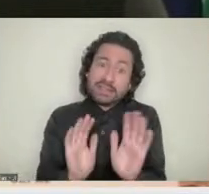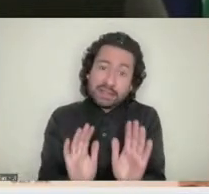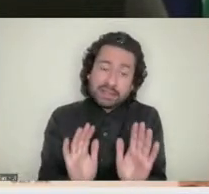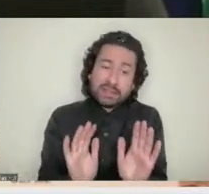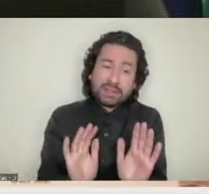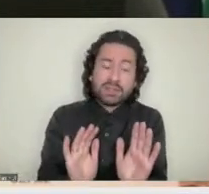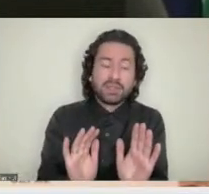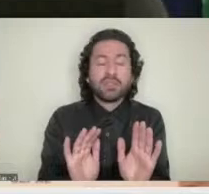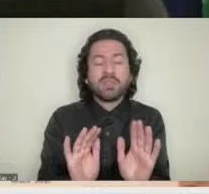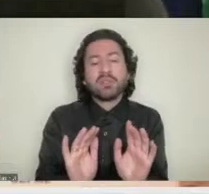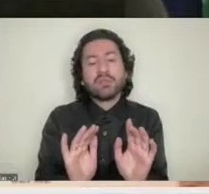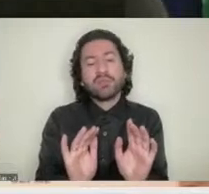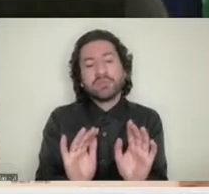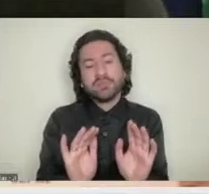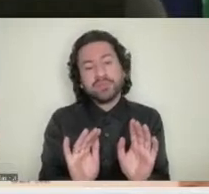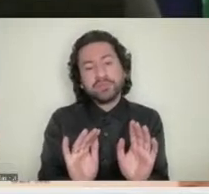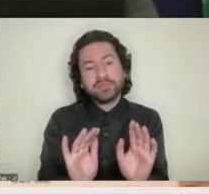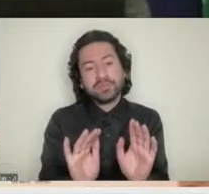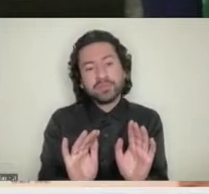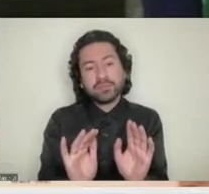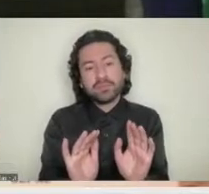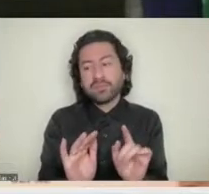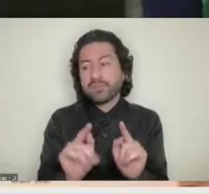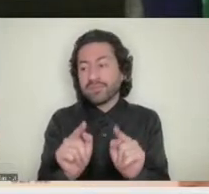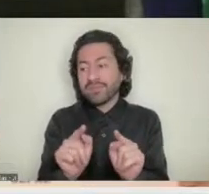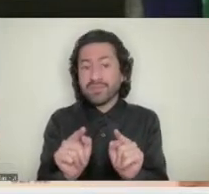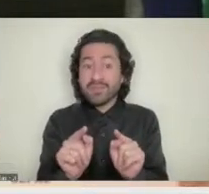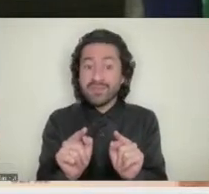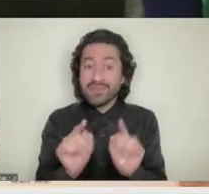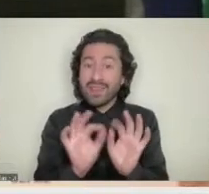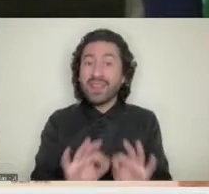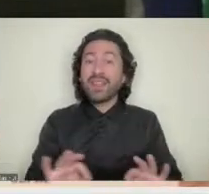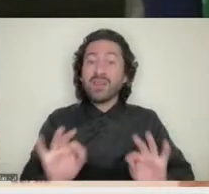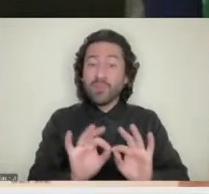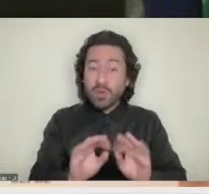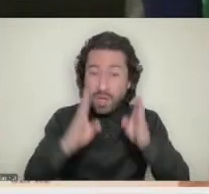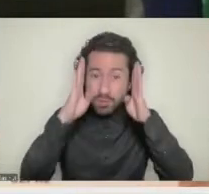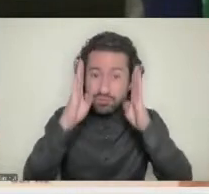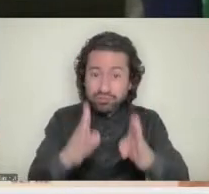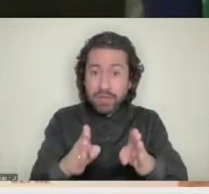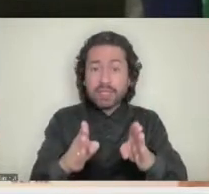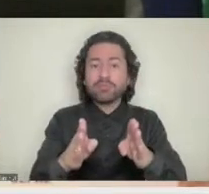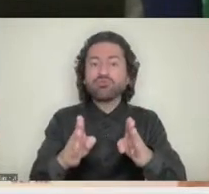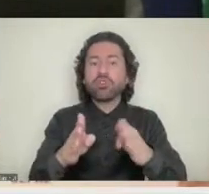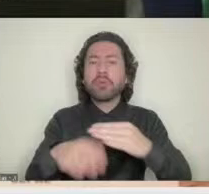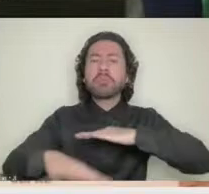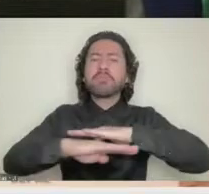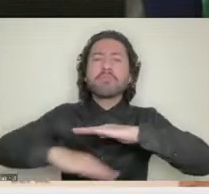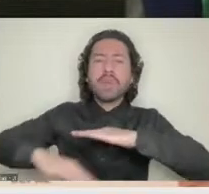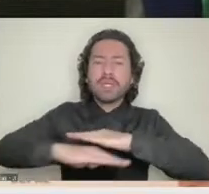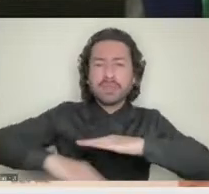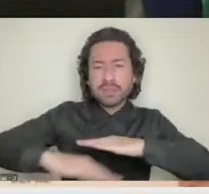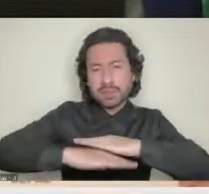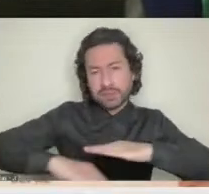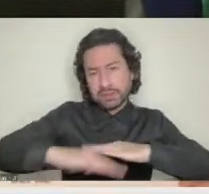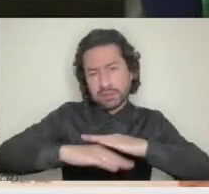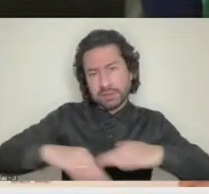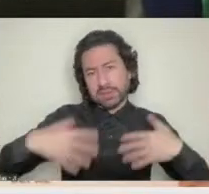don't want to repeat myself, but I would like to again emphasize the key role of primary health care.